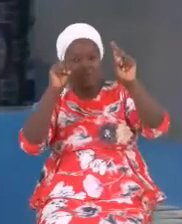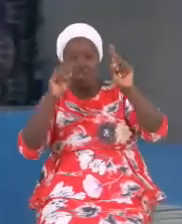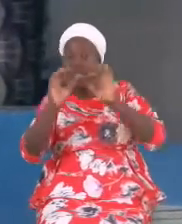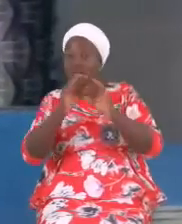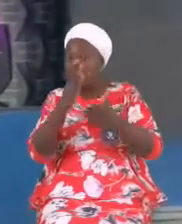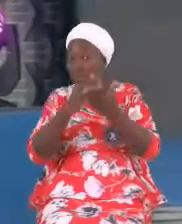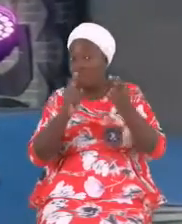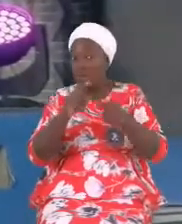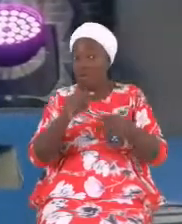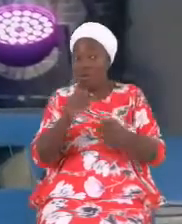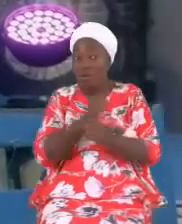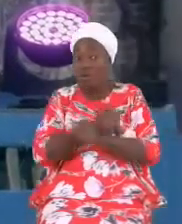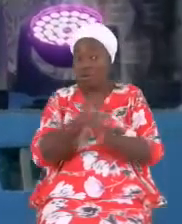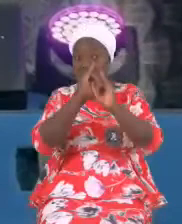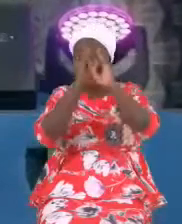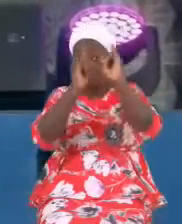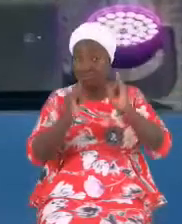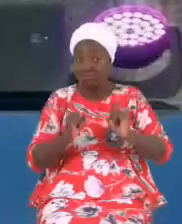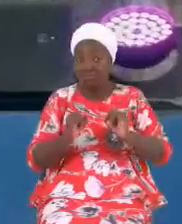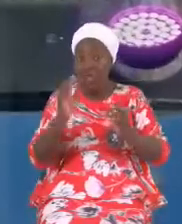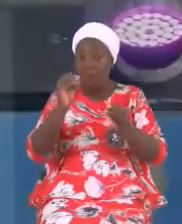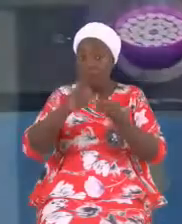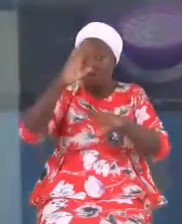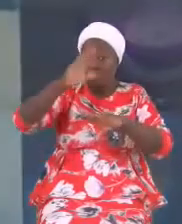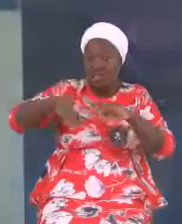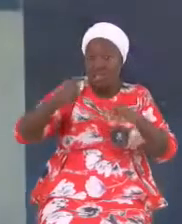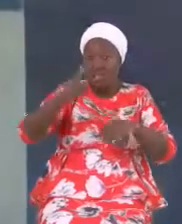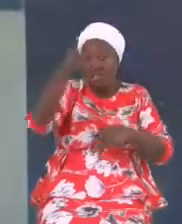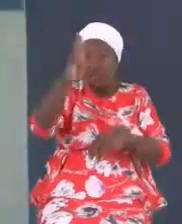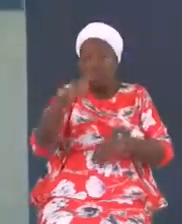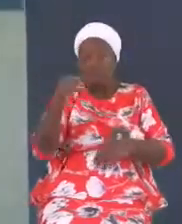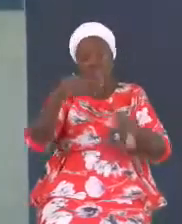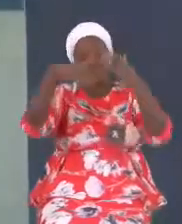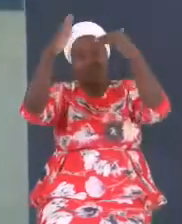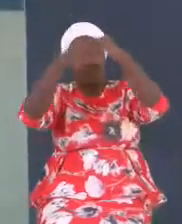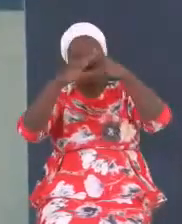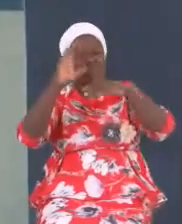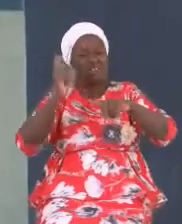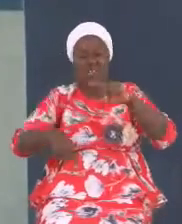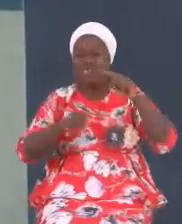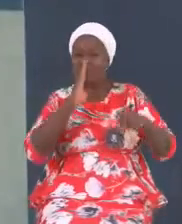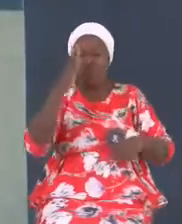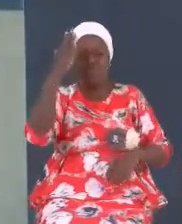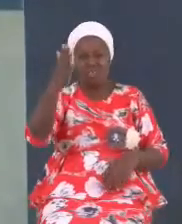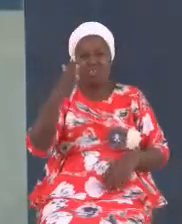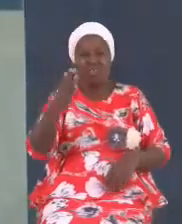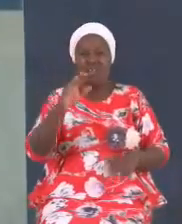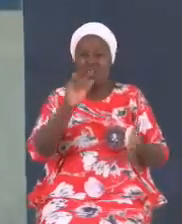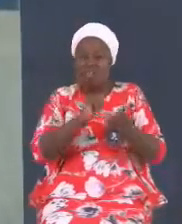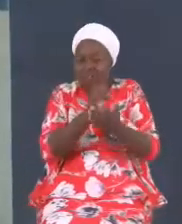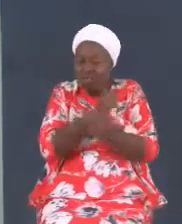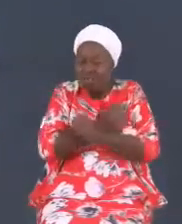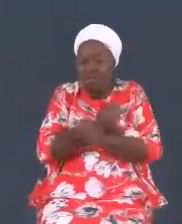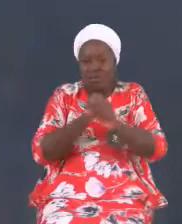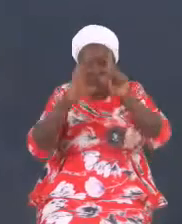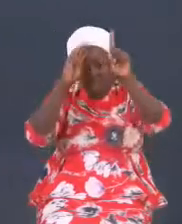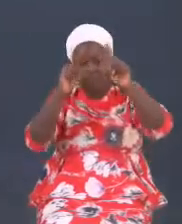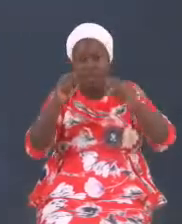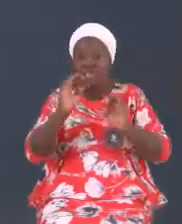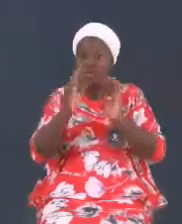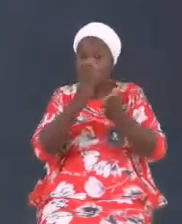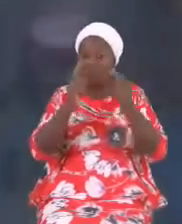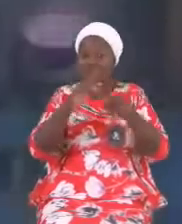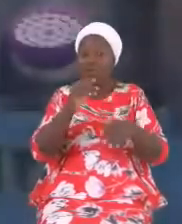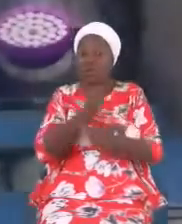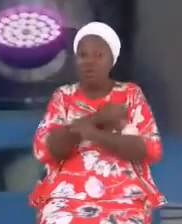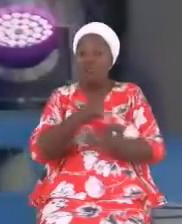loves idolatry more than the God of heaven, it's not going to be there. That love him. If somebody loves his cigarette,